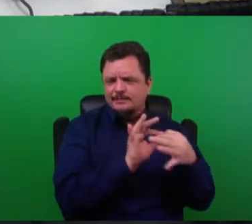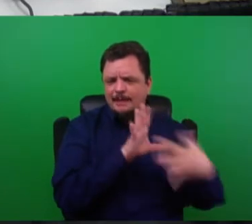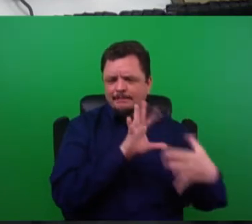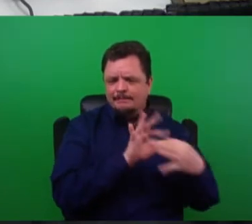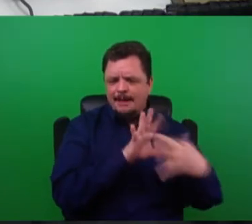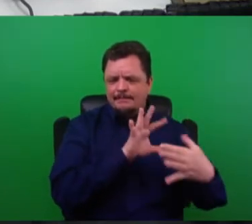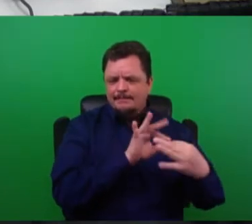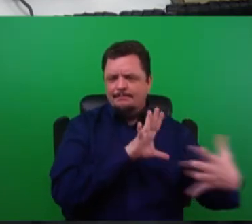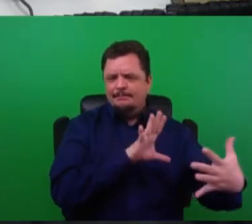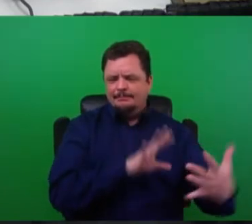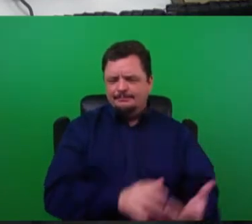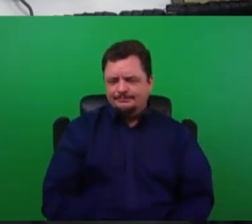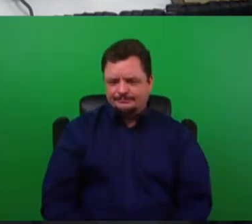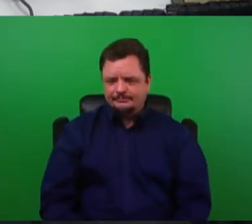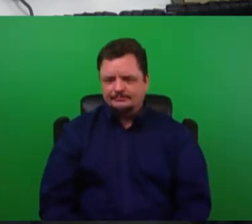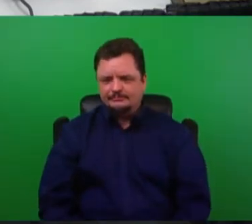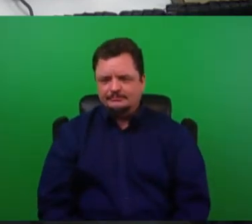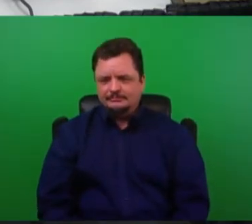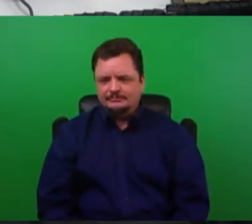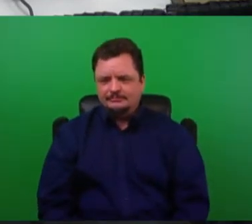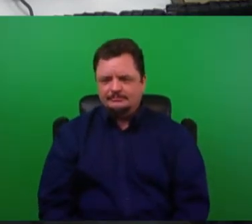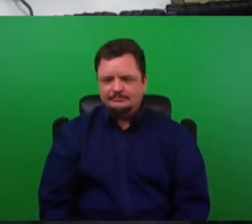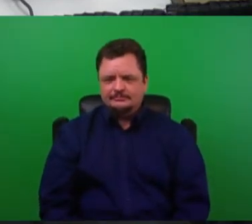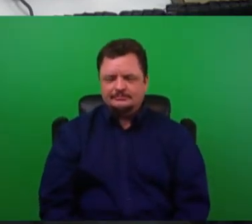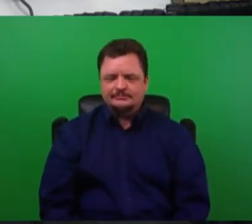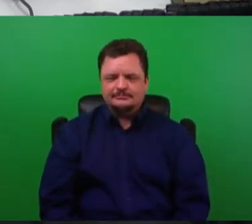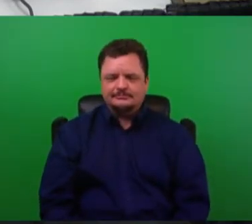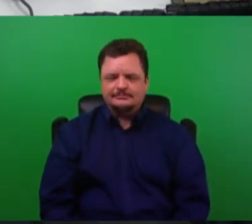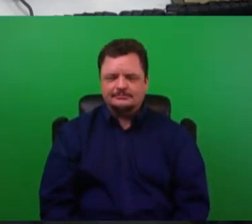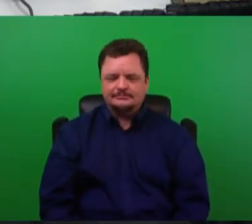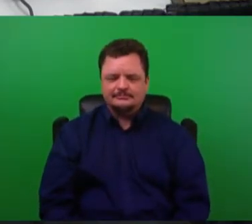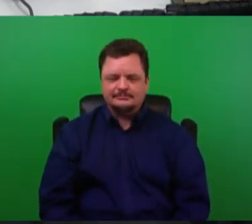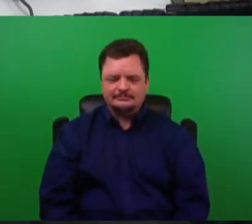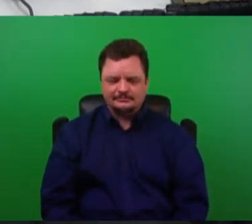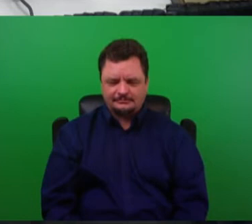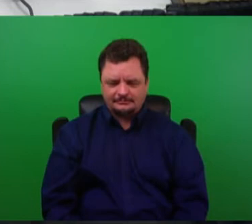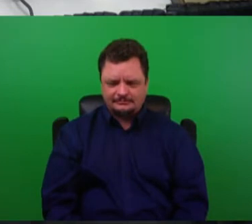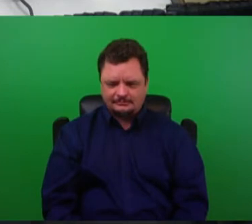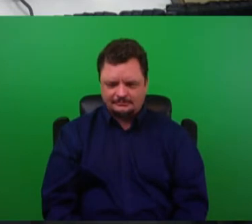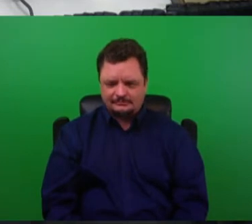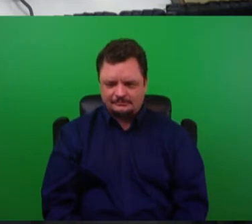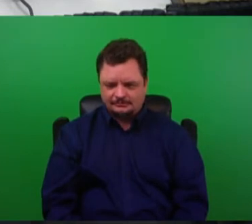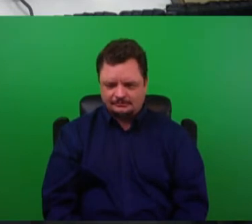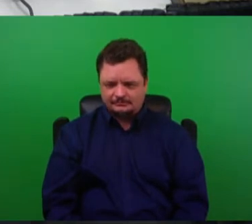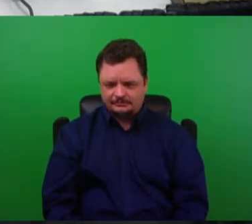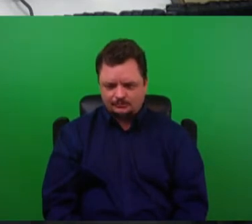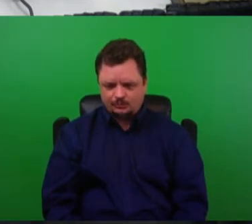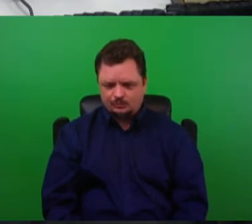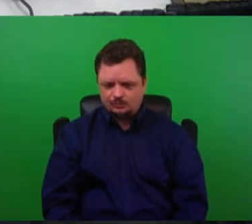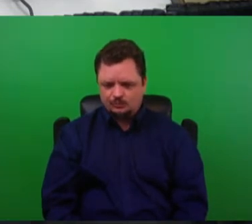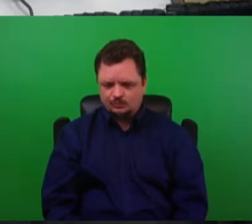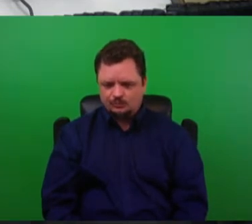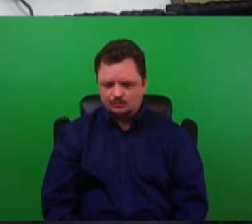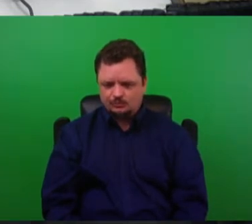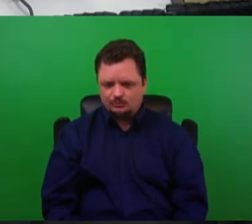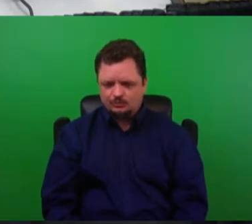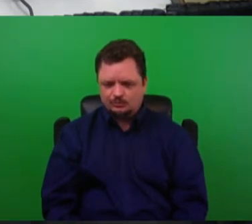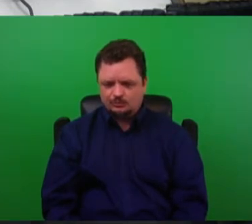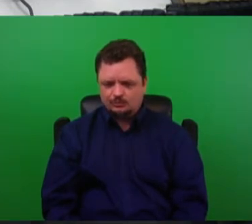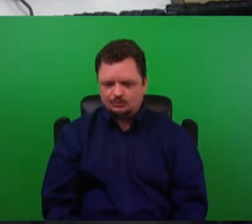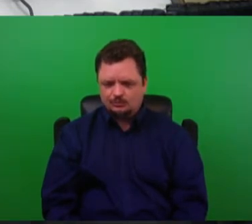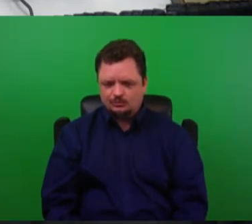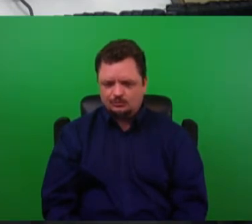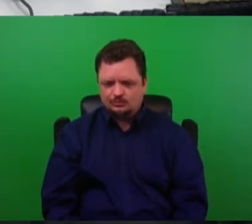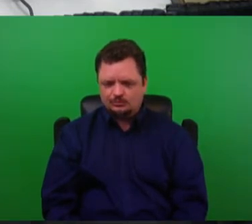strong partner and he was available. But you know when we have a youth substance use prevention effort in the city of Fountain,